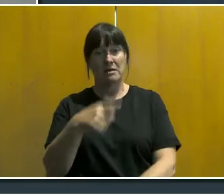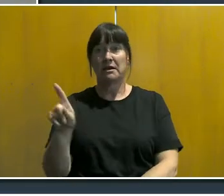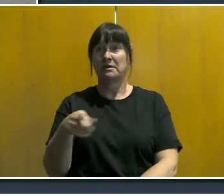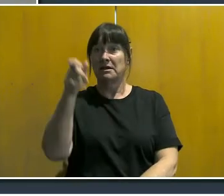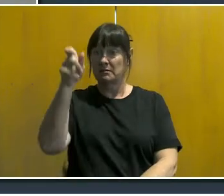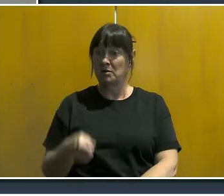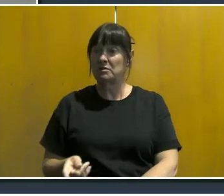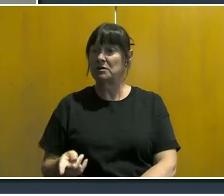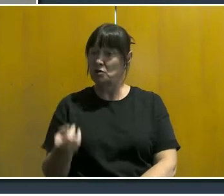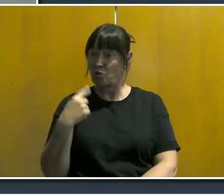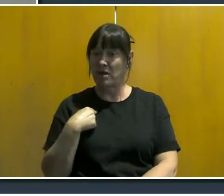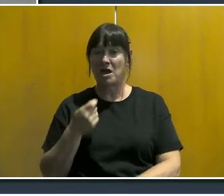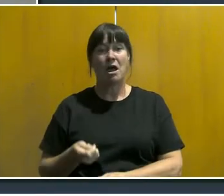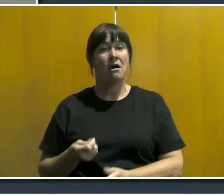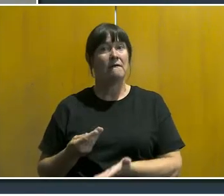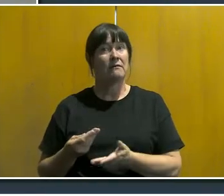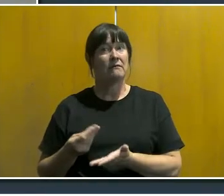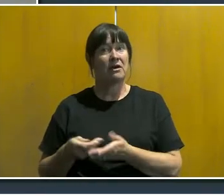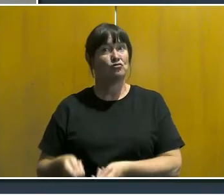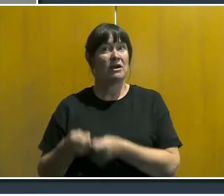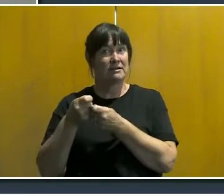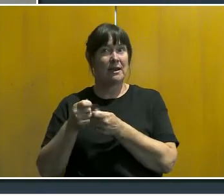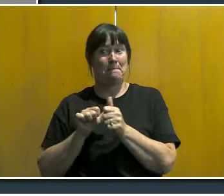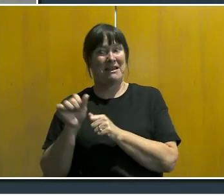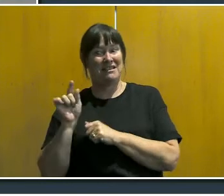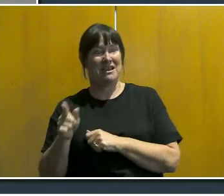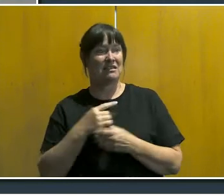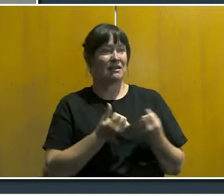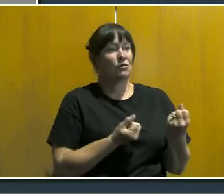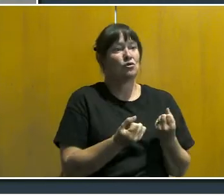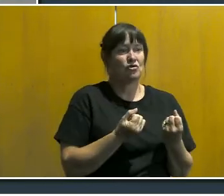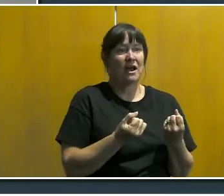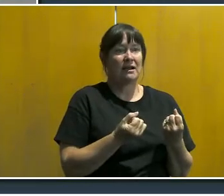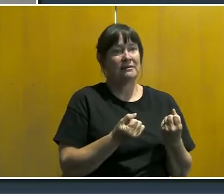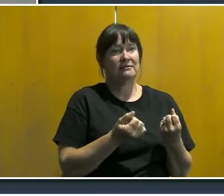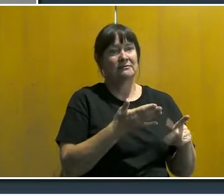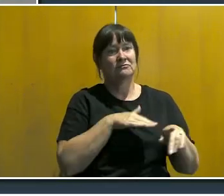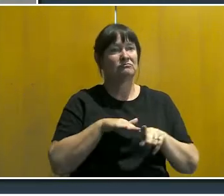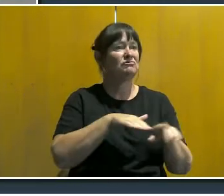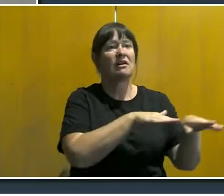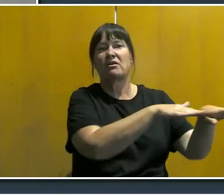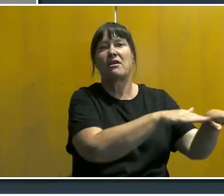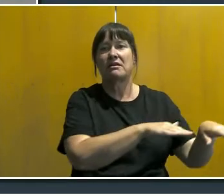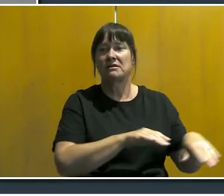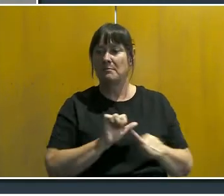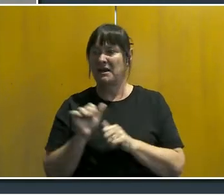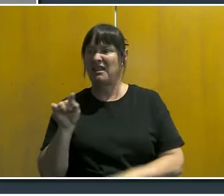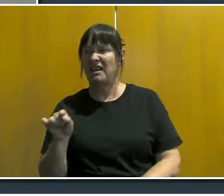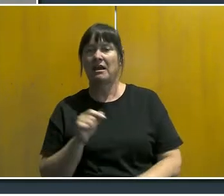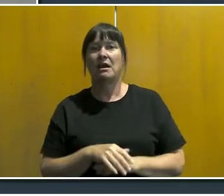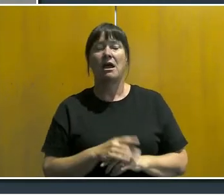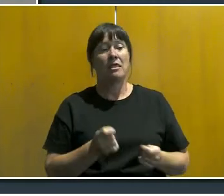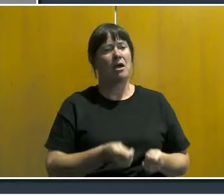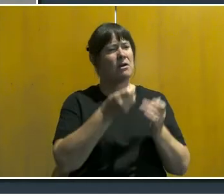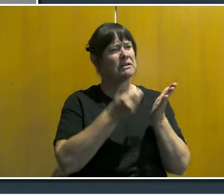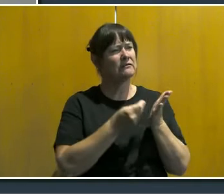more money there than they do by getting on the back of a truck driving around at Christmas time trying to raise funds. They were raising funds for